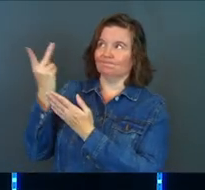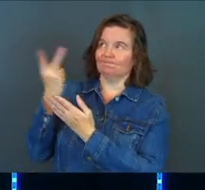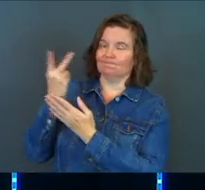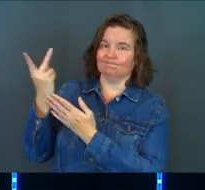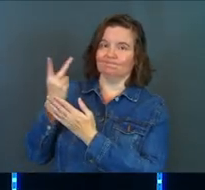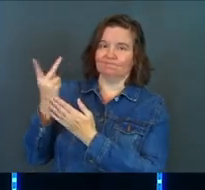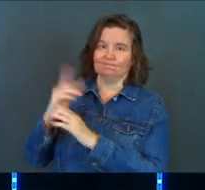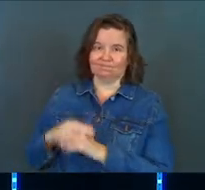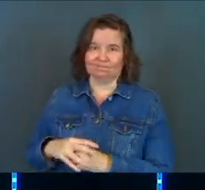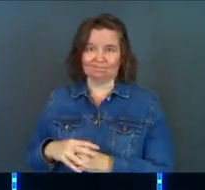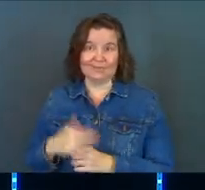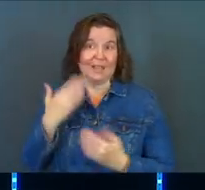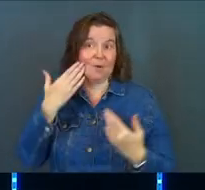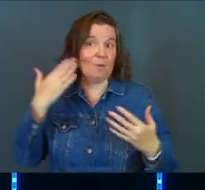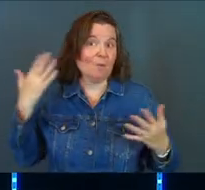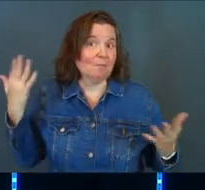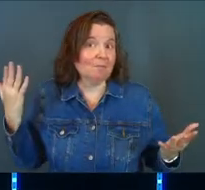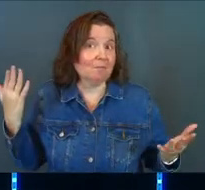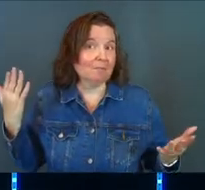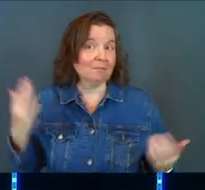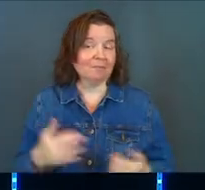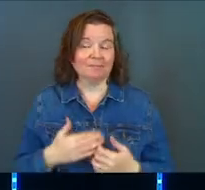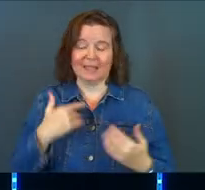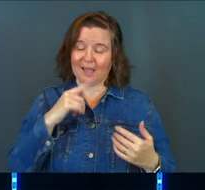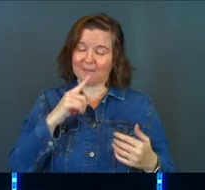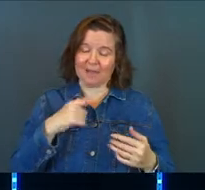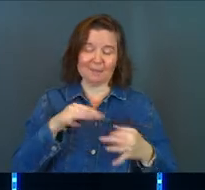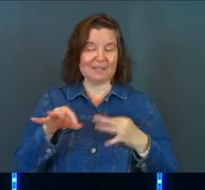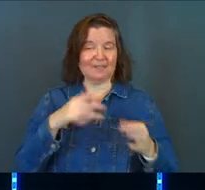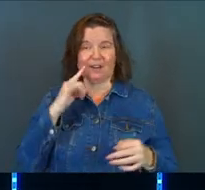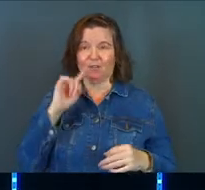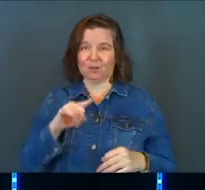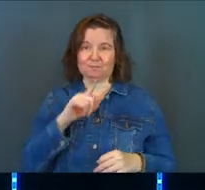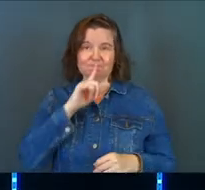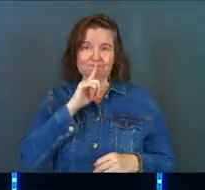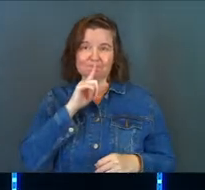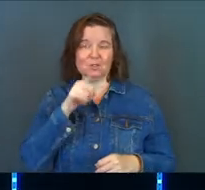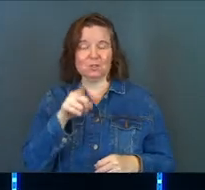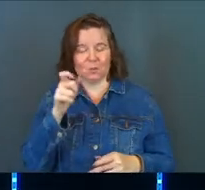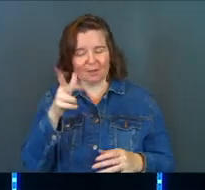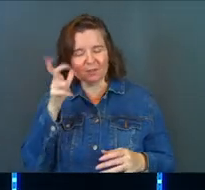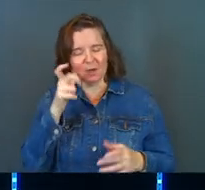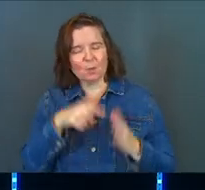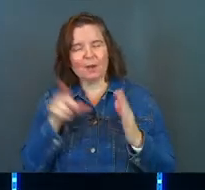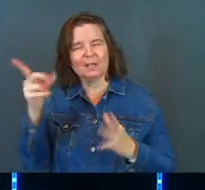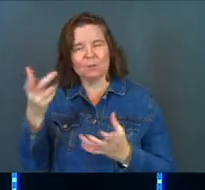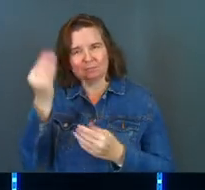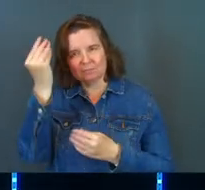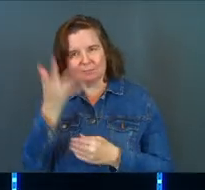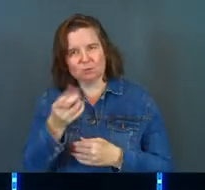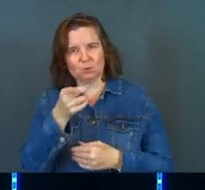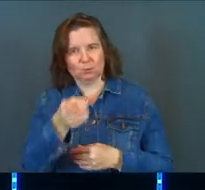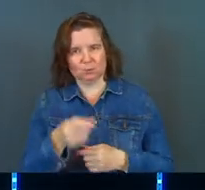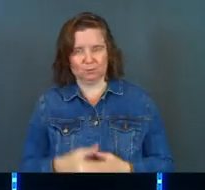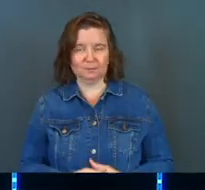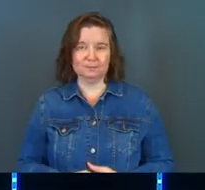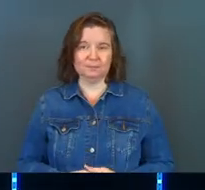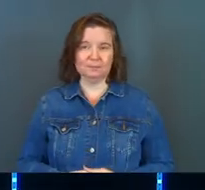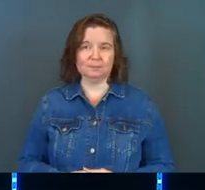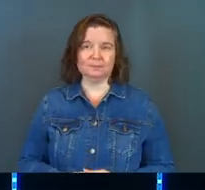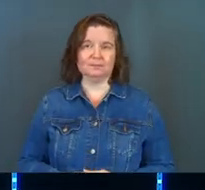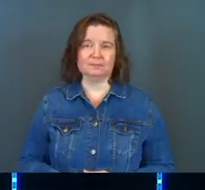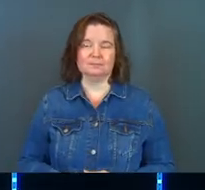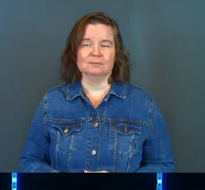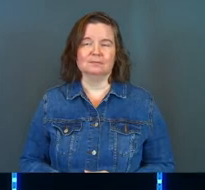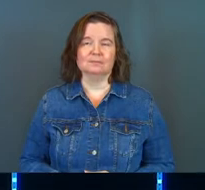him. I don't know. I'm not going to define it for you. You've got to hear what he has to say to you.